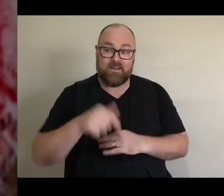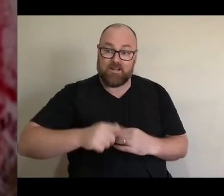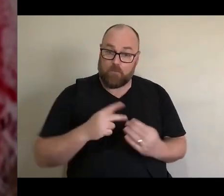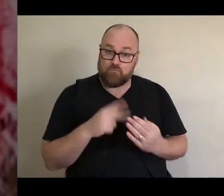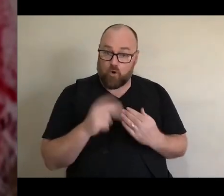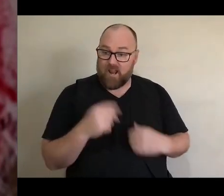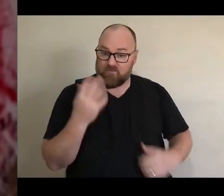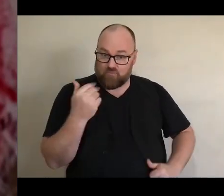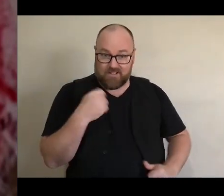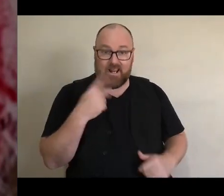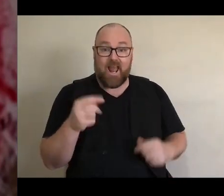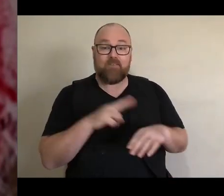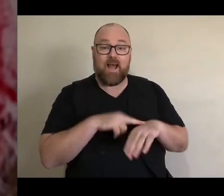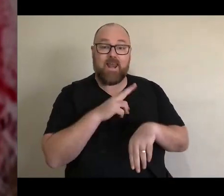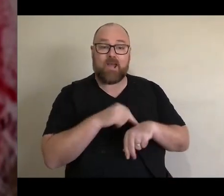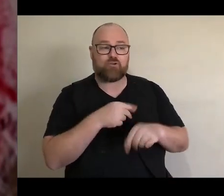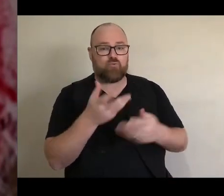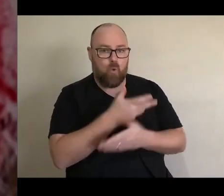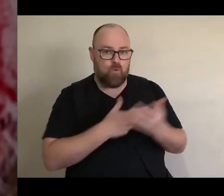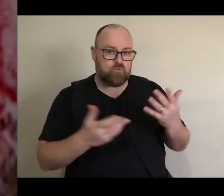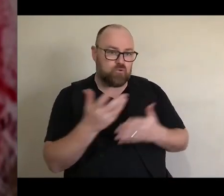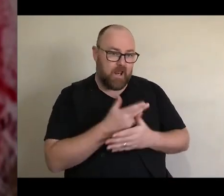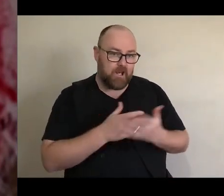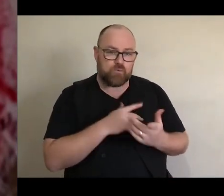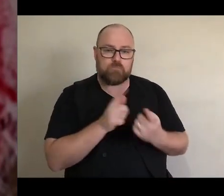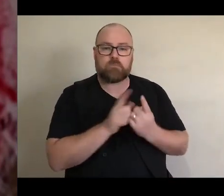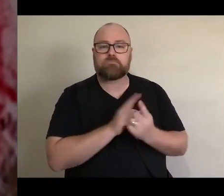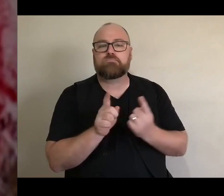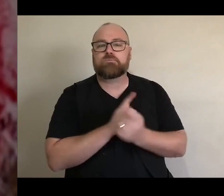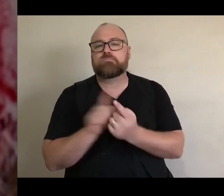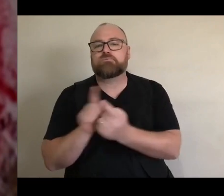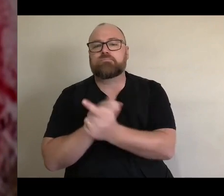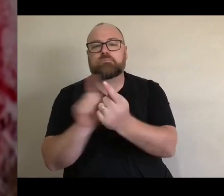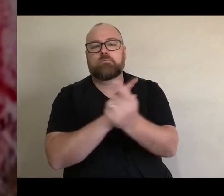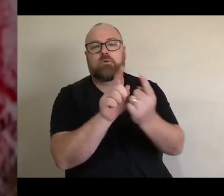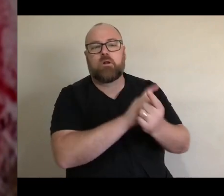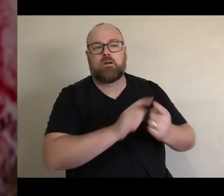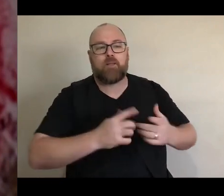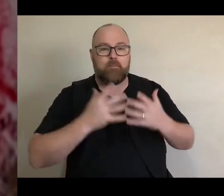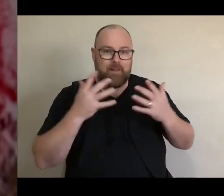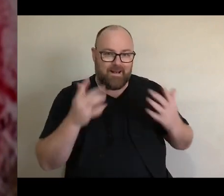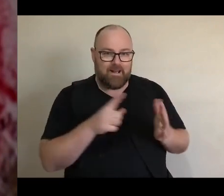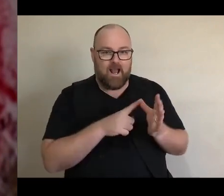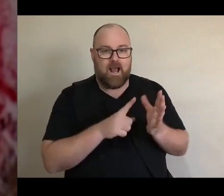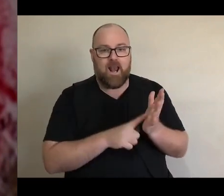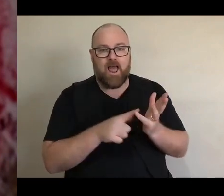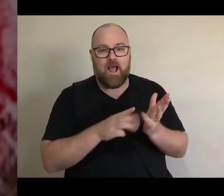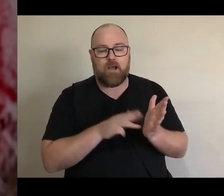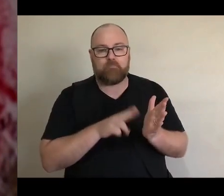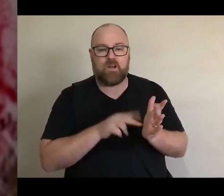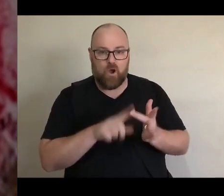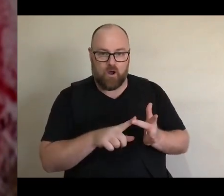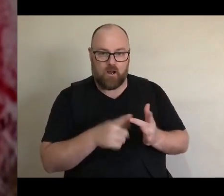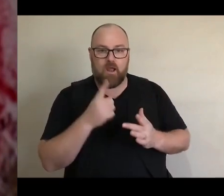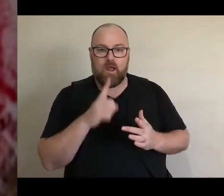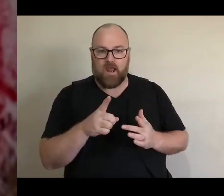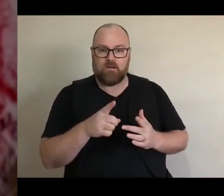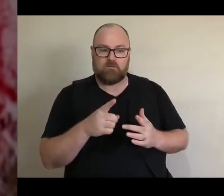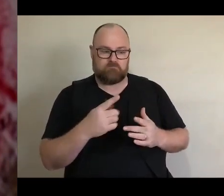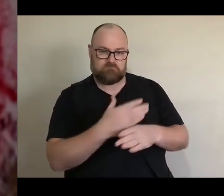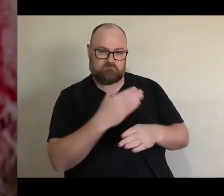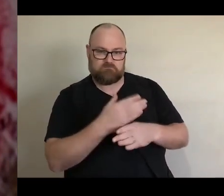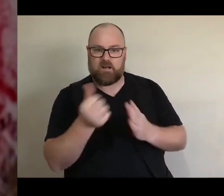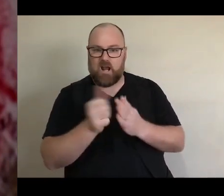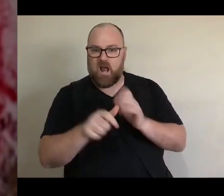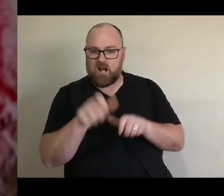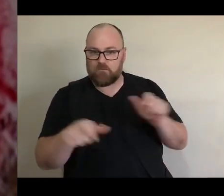national consultation, meeting with as many as we possibly could, alumni, cultural practitioners and arts workers, asking